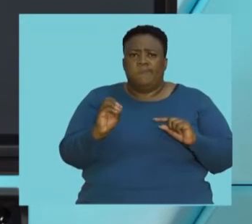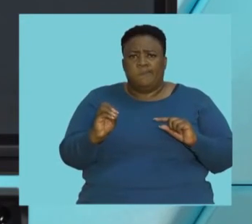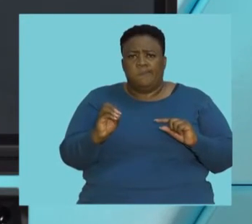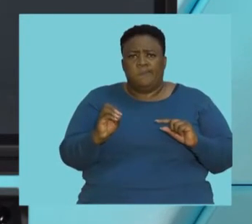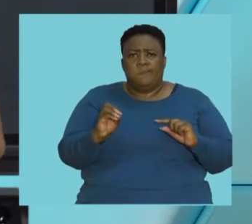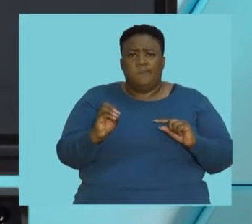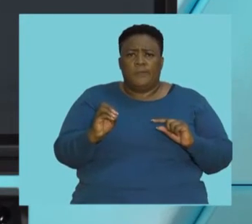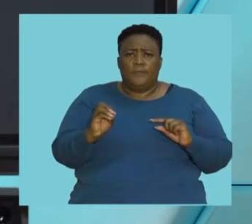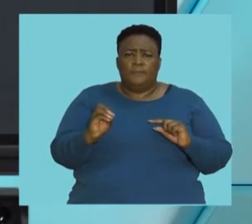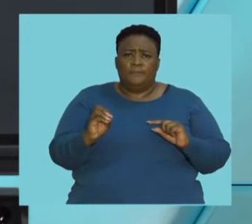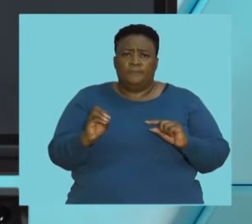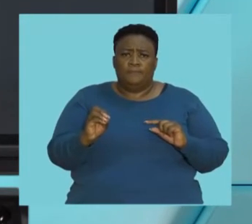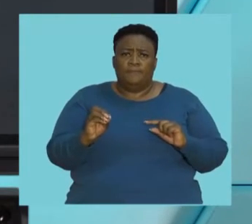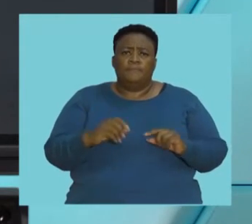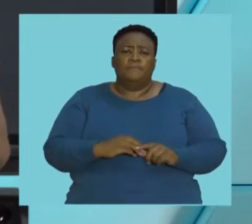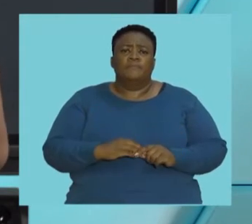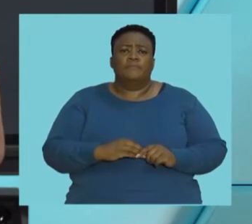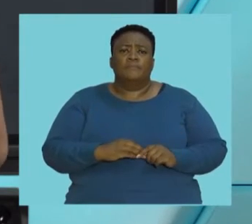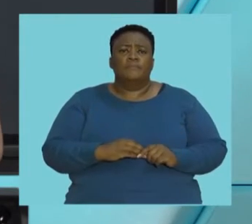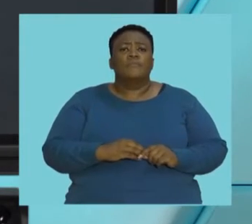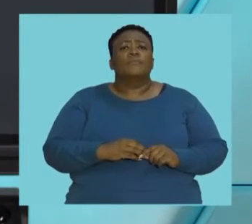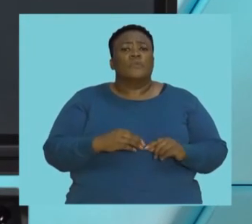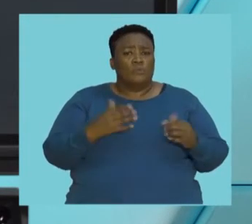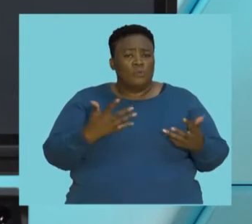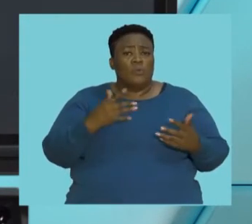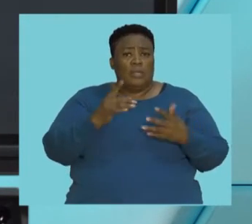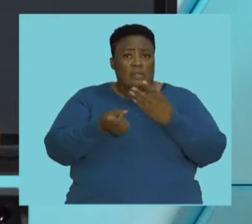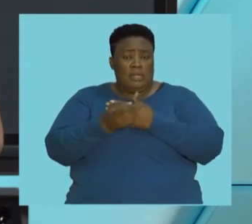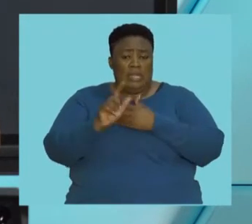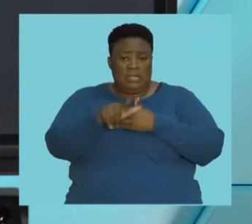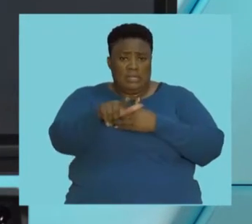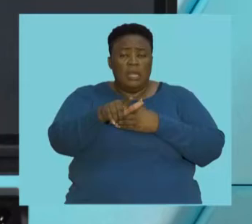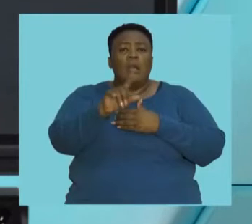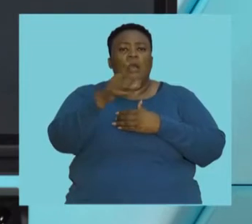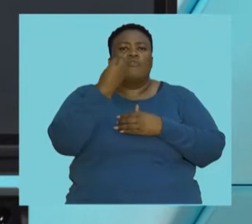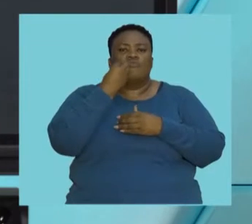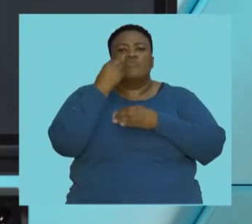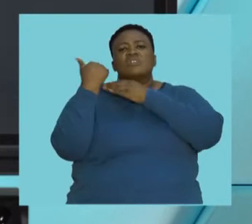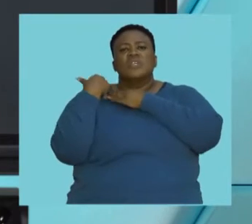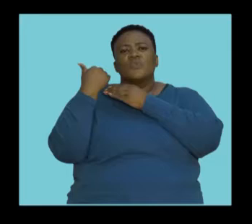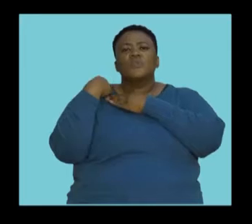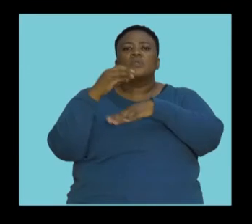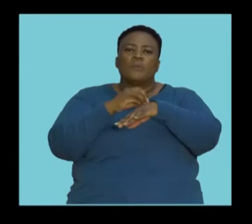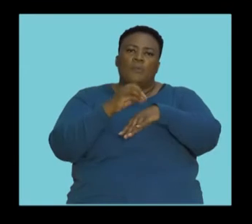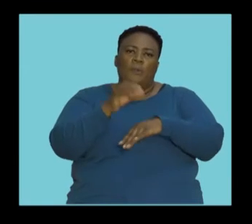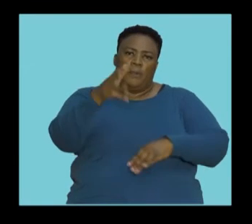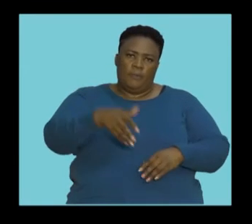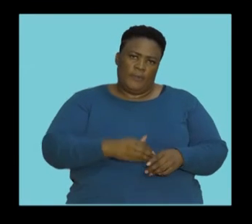variety, that these plants succumb to those factors, thus in turn affecting food security.